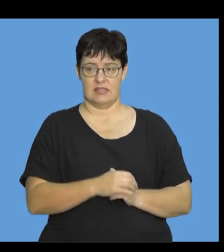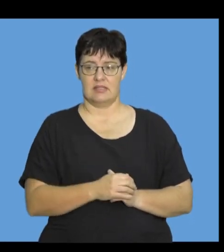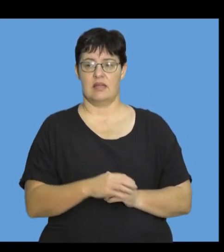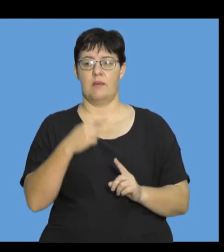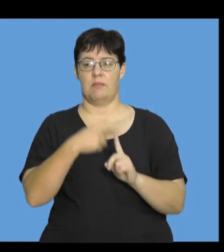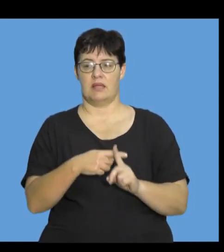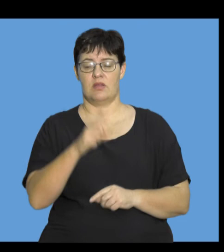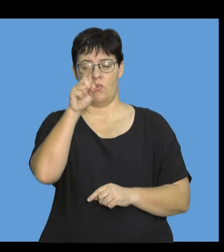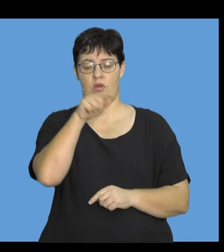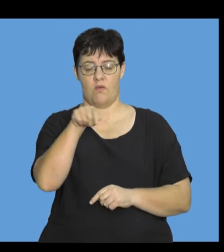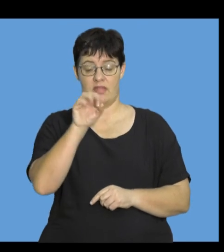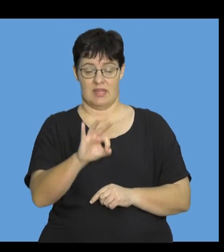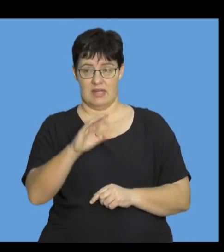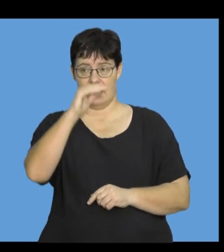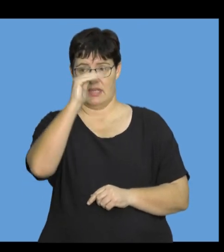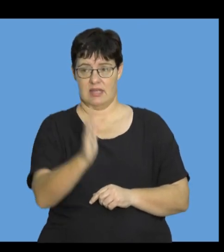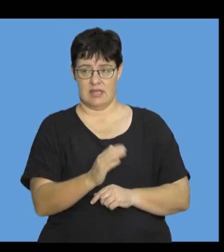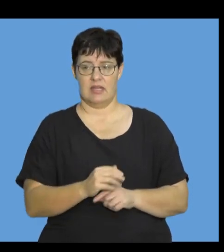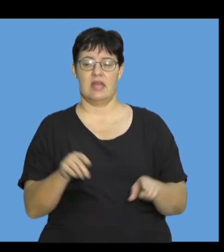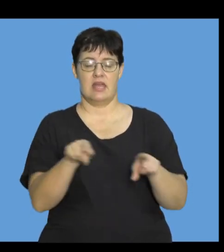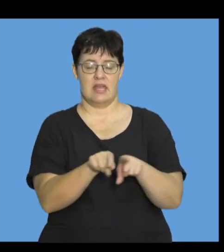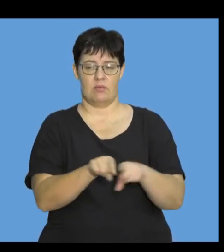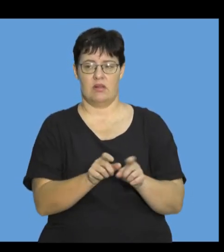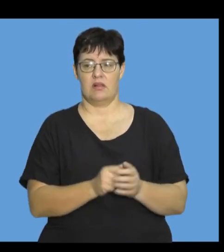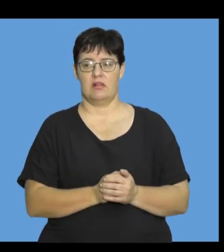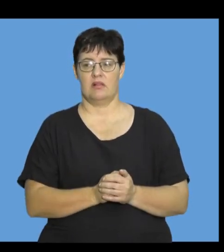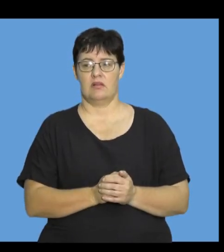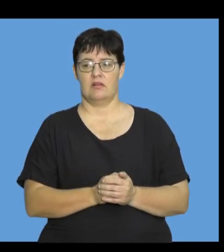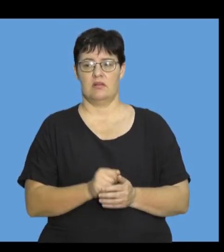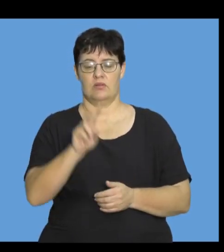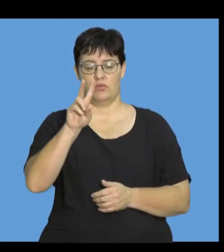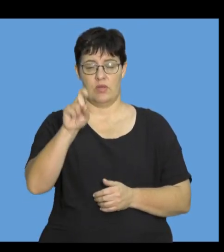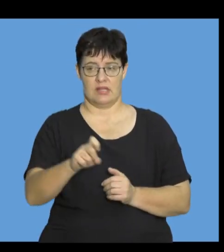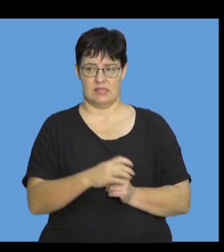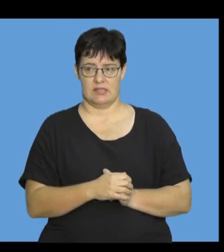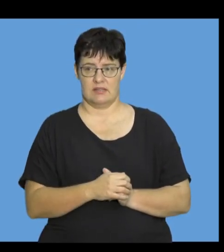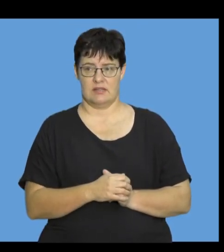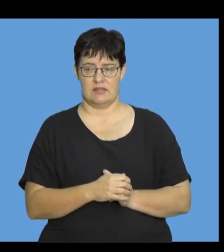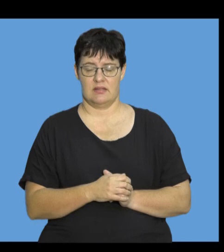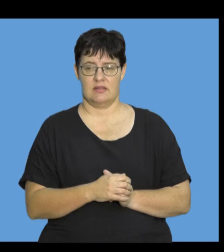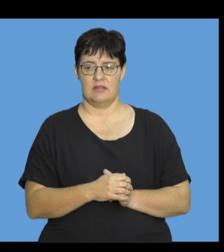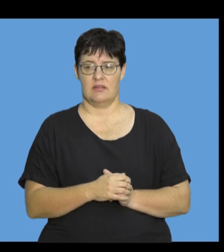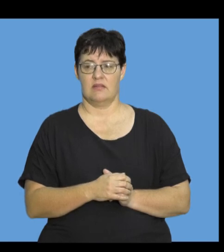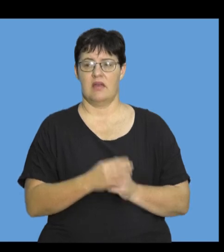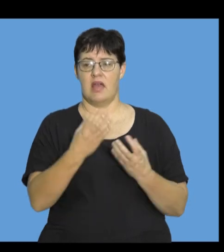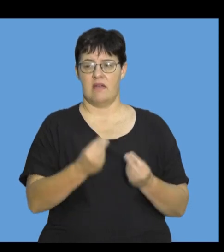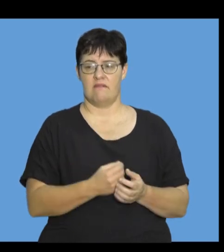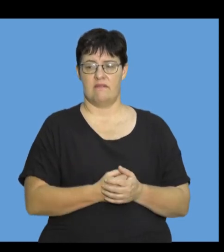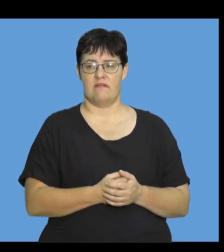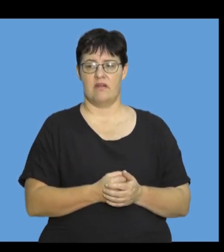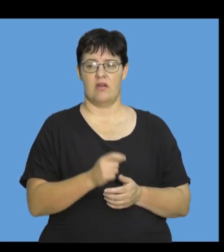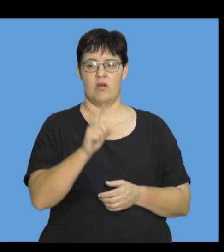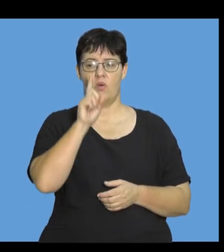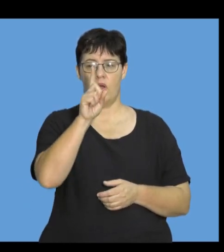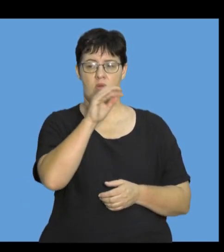3x plus 1 over 3 equal to 2x, and then I will have